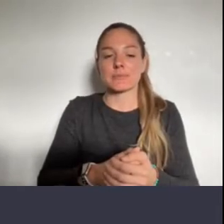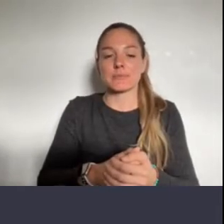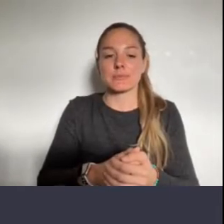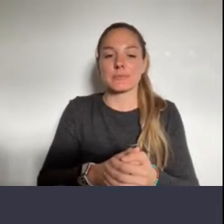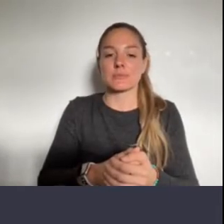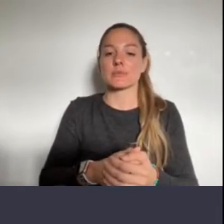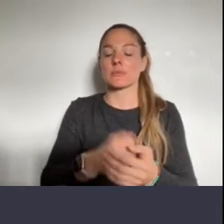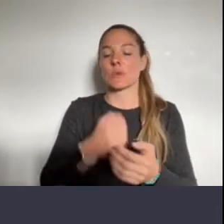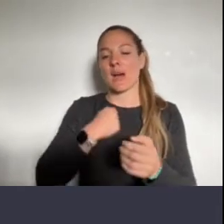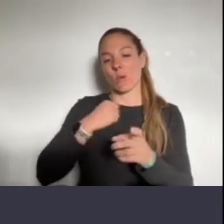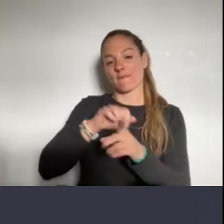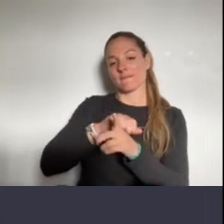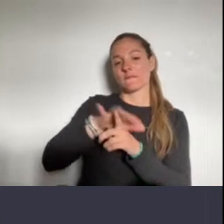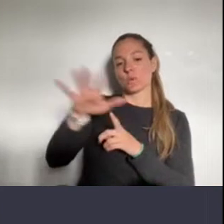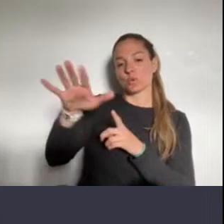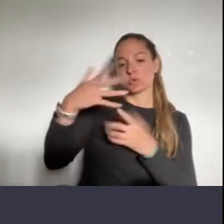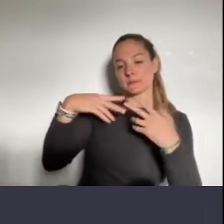our future